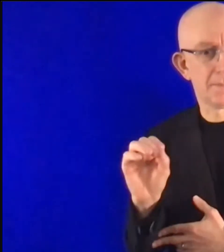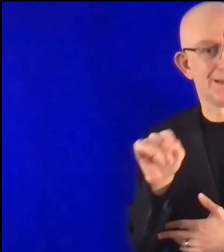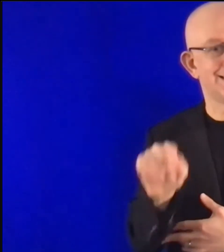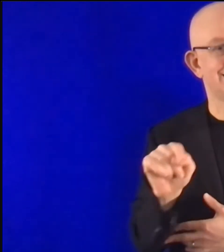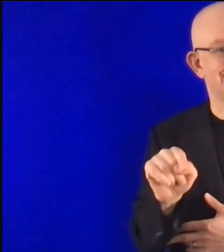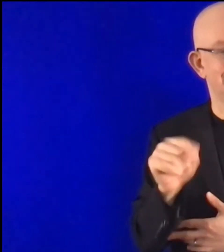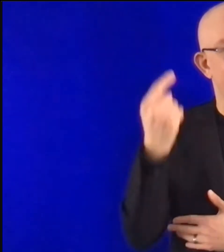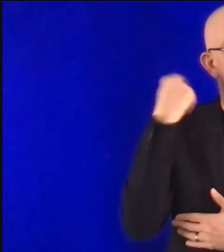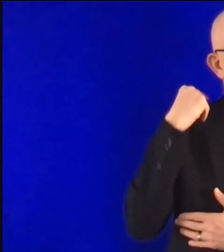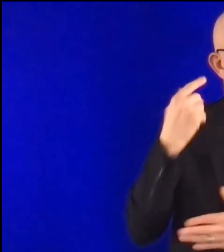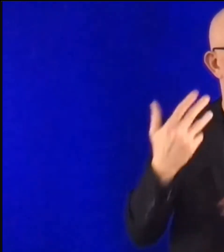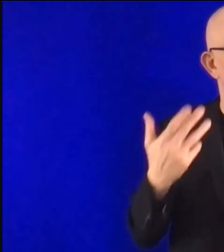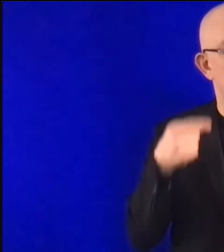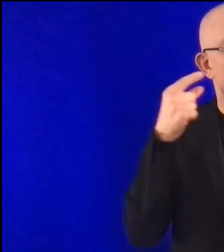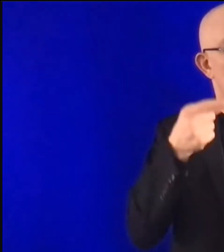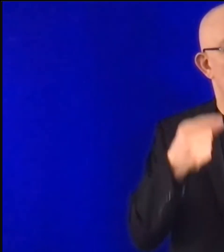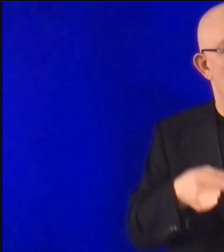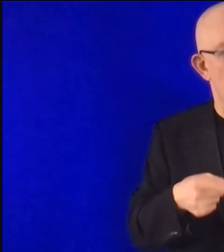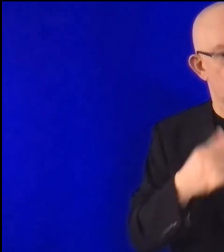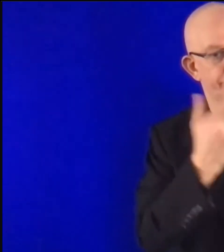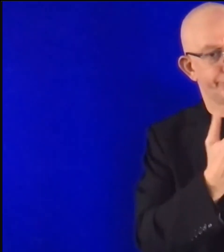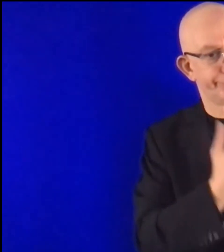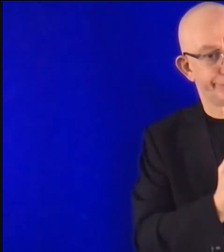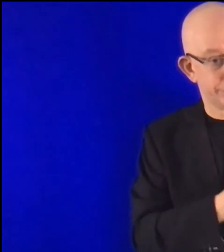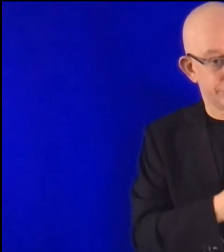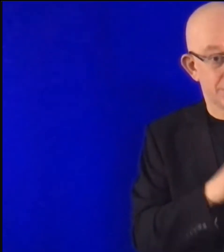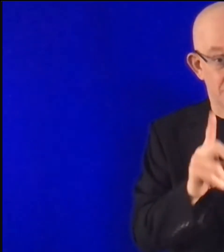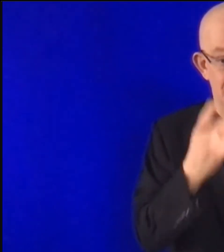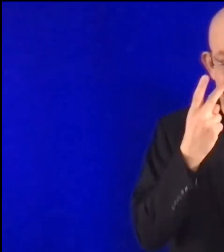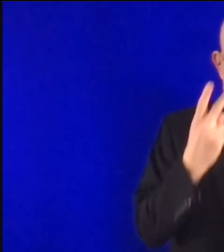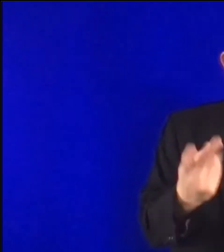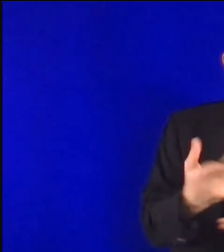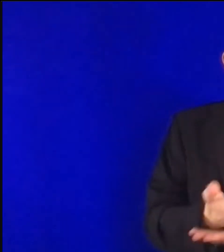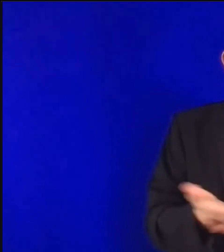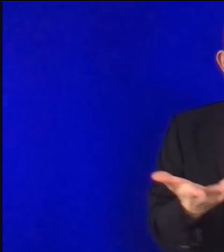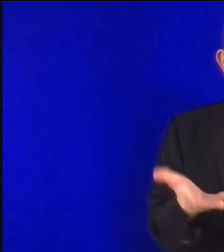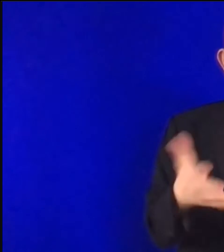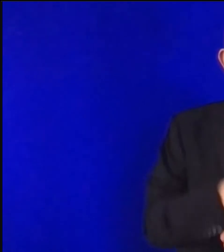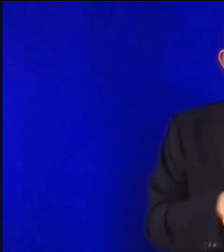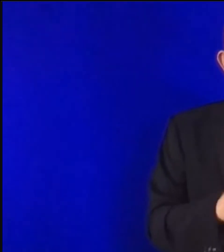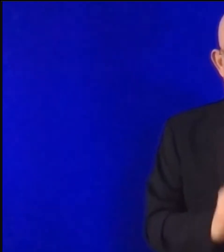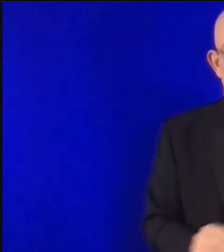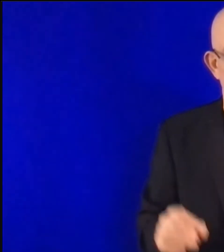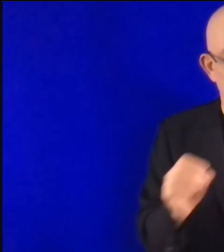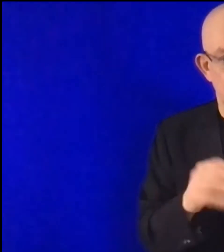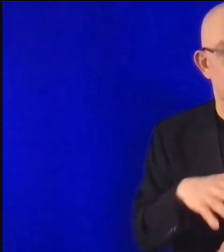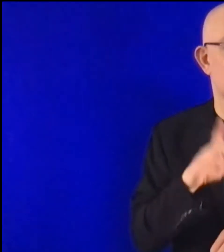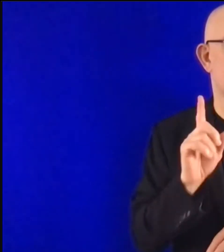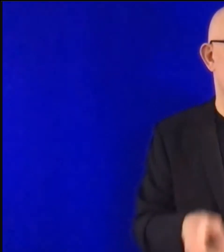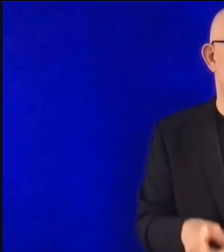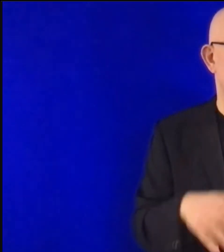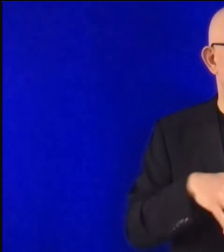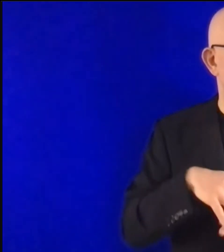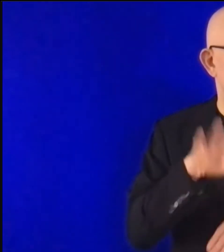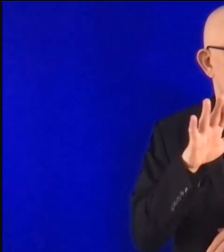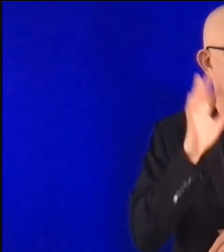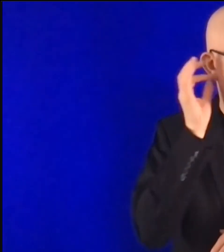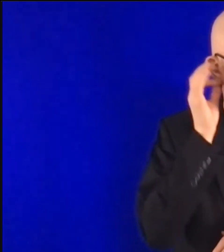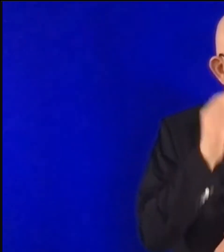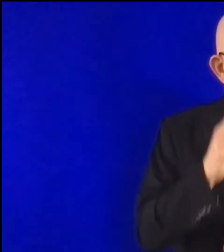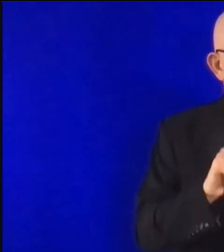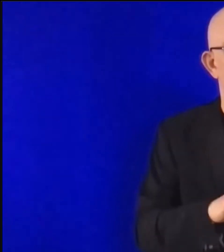engage women with disabilities and representative organizations in discussions, decisions, planning, and execution. And there